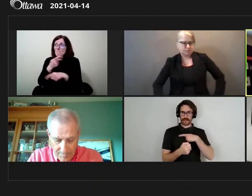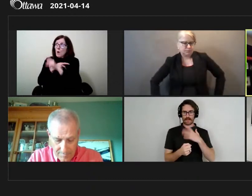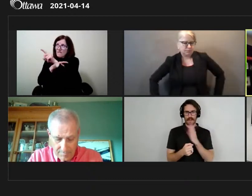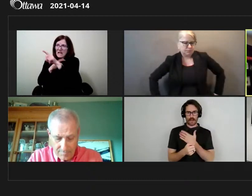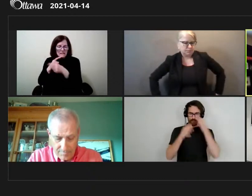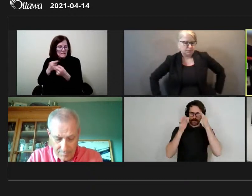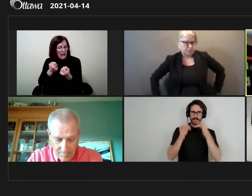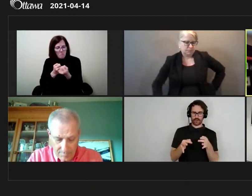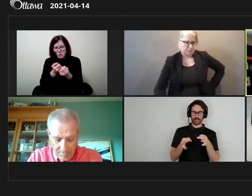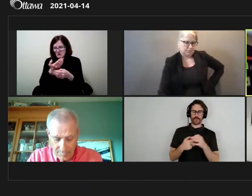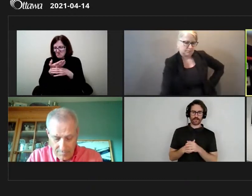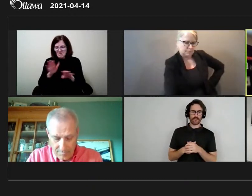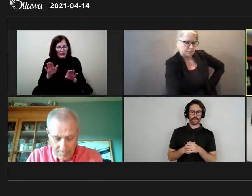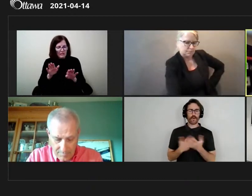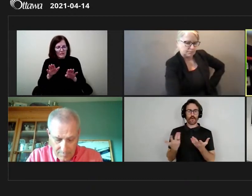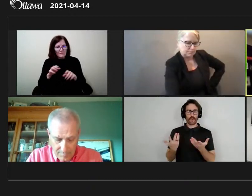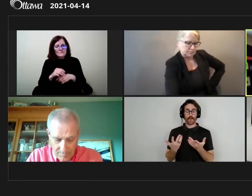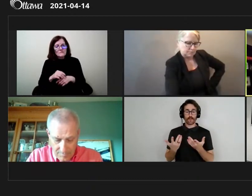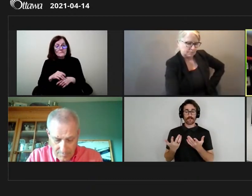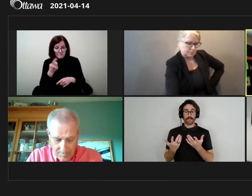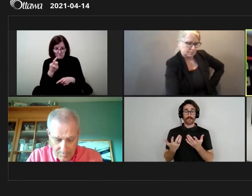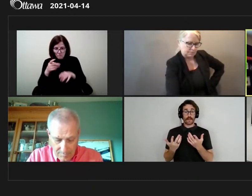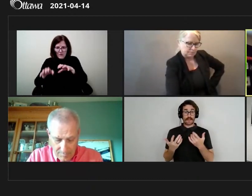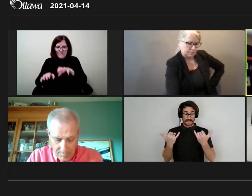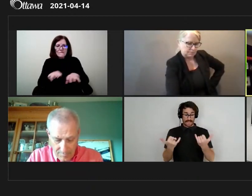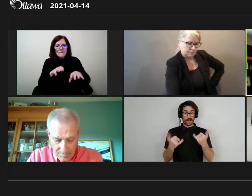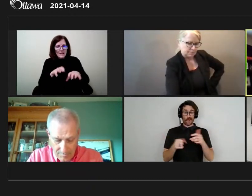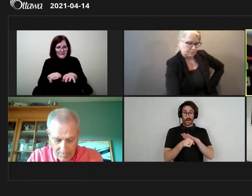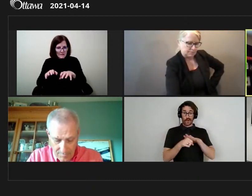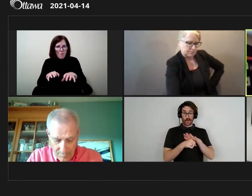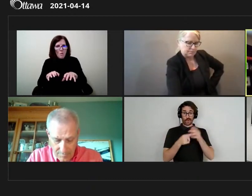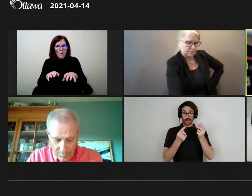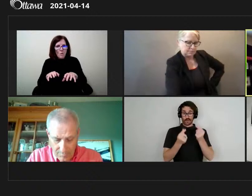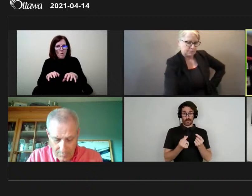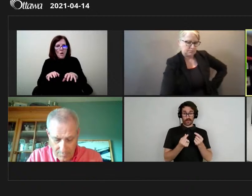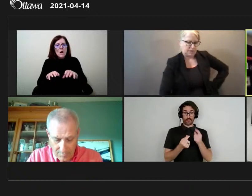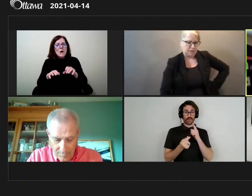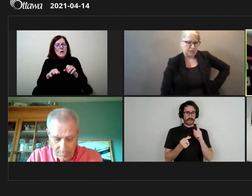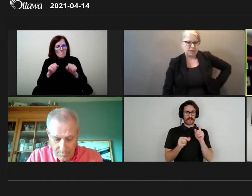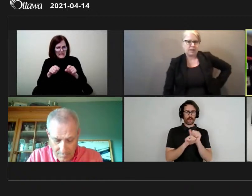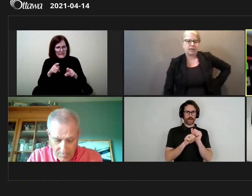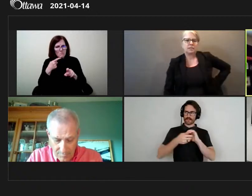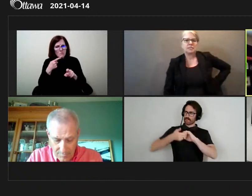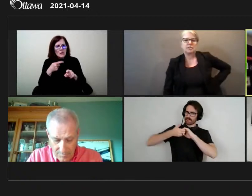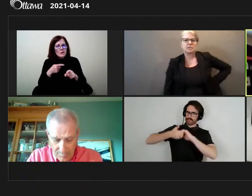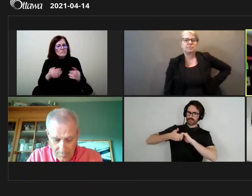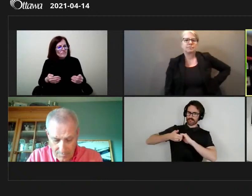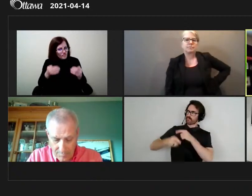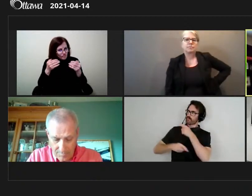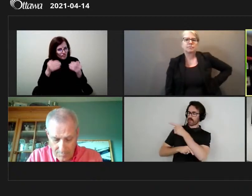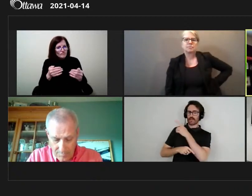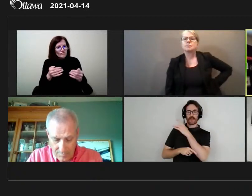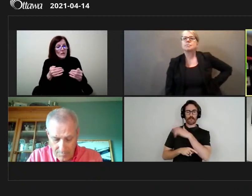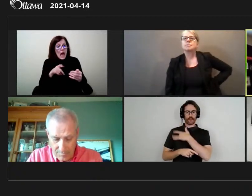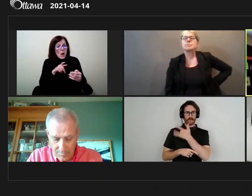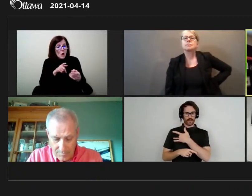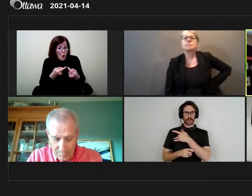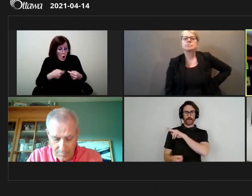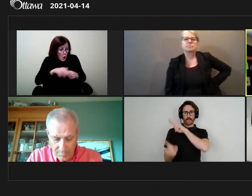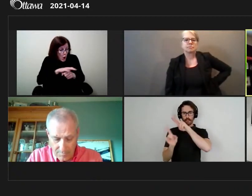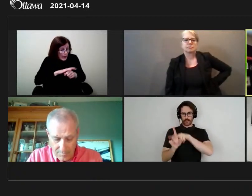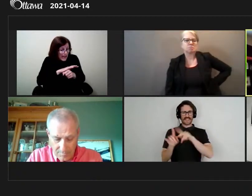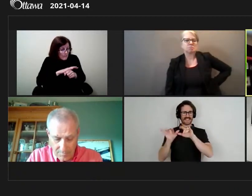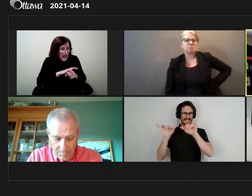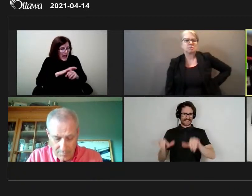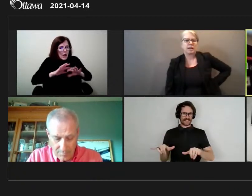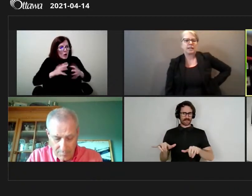which, what we're doing locally works in tandem with the provincial booking system for the